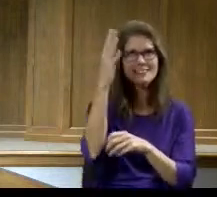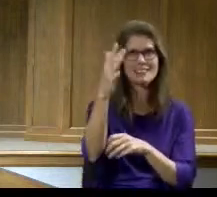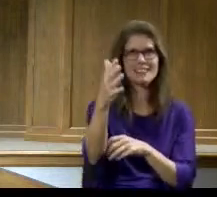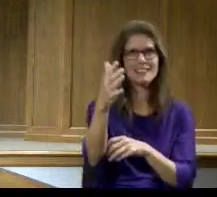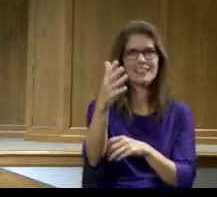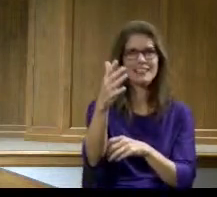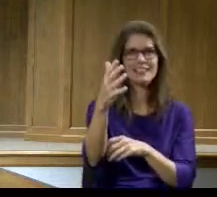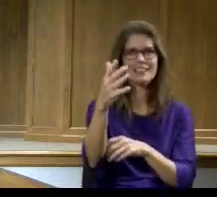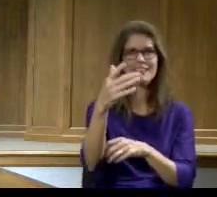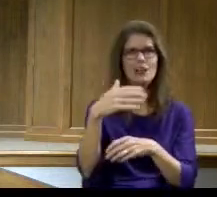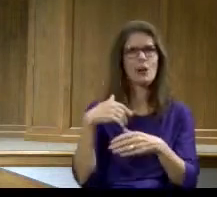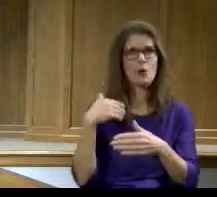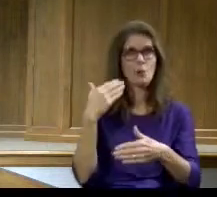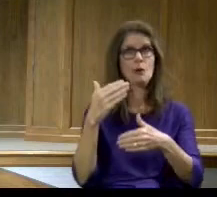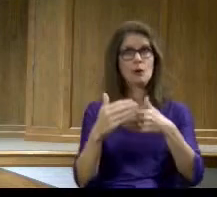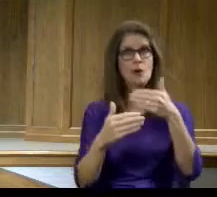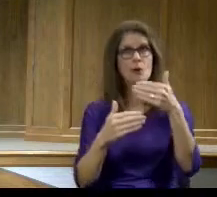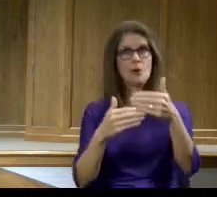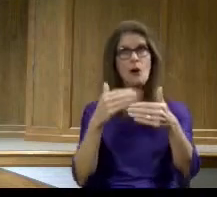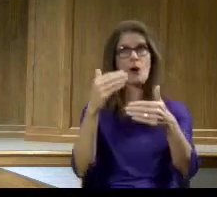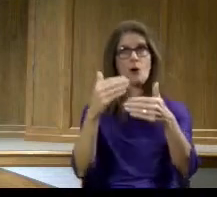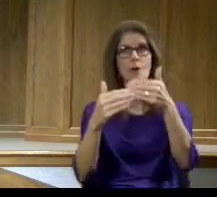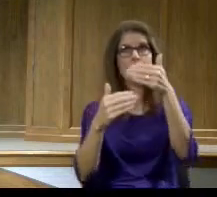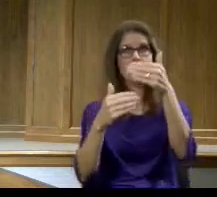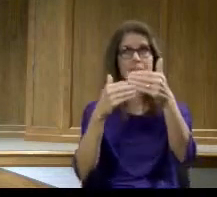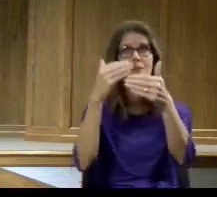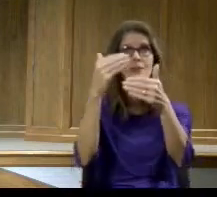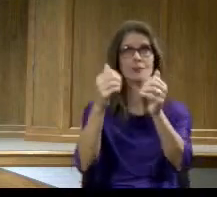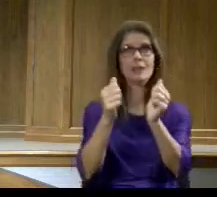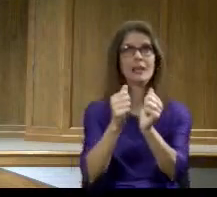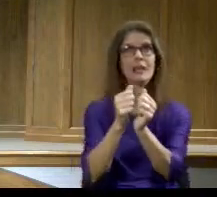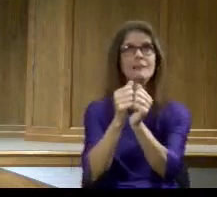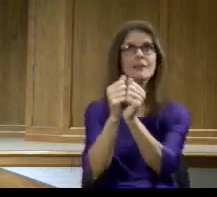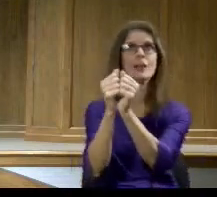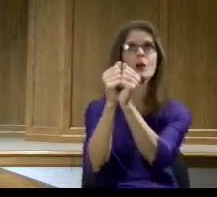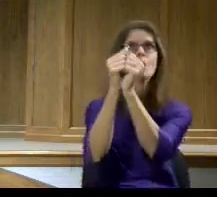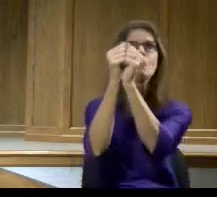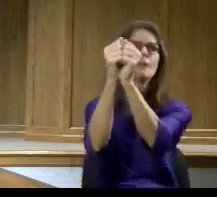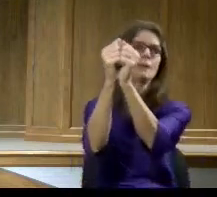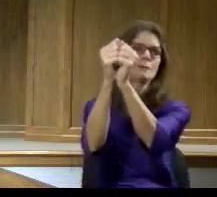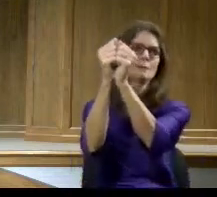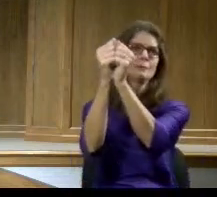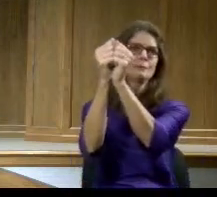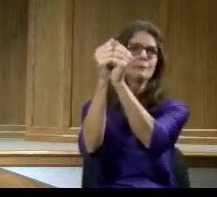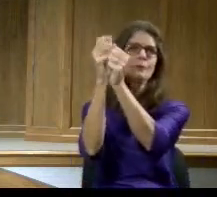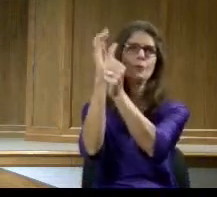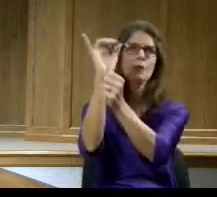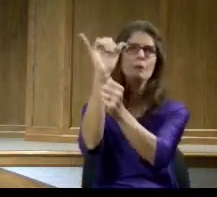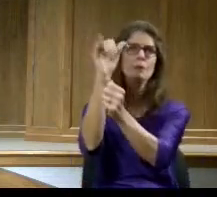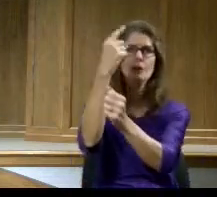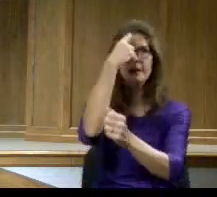We're on our way to living with Him forevermore. And it's not up